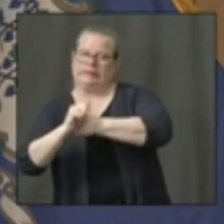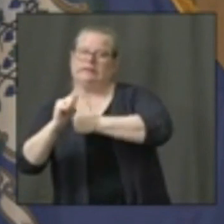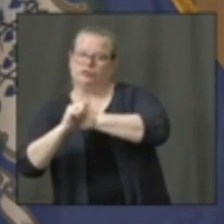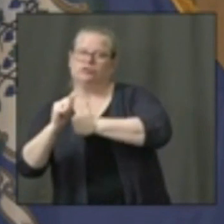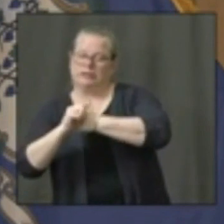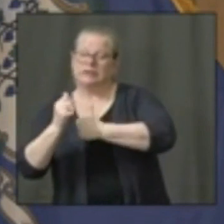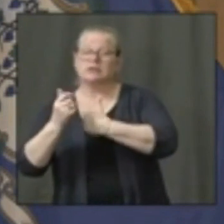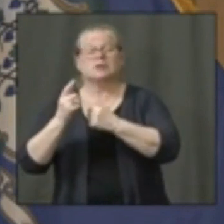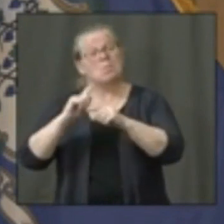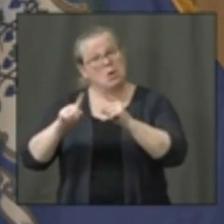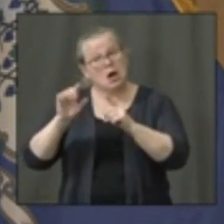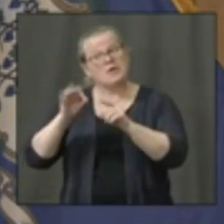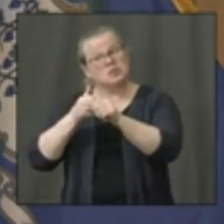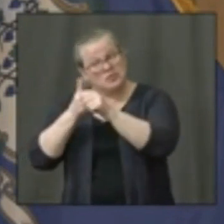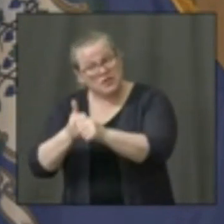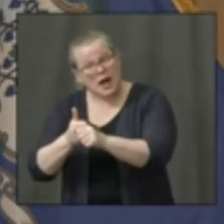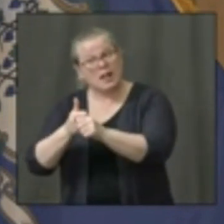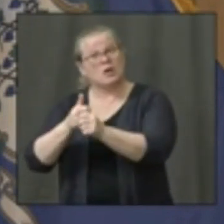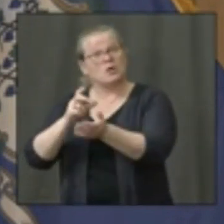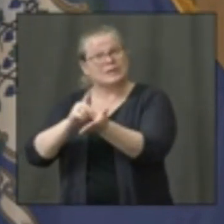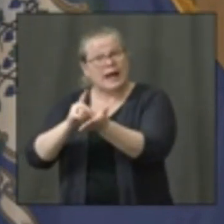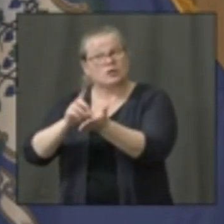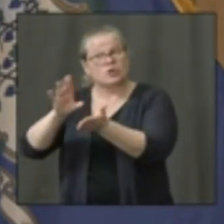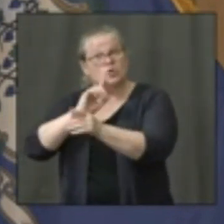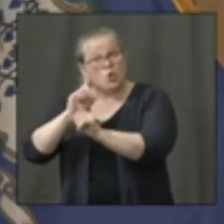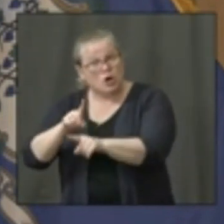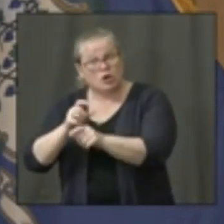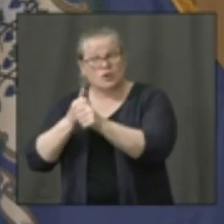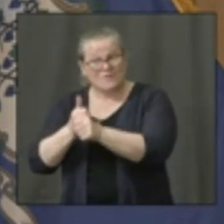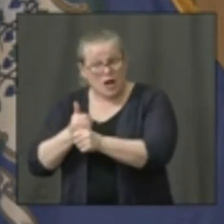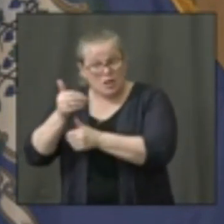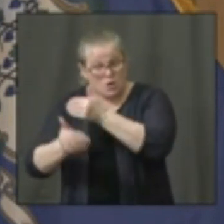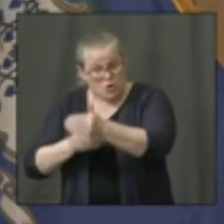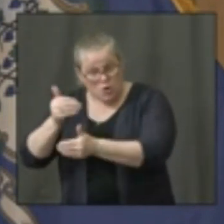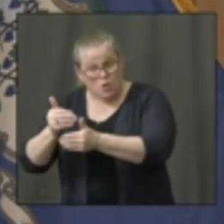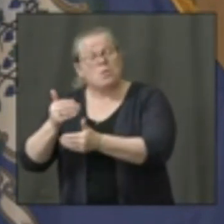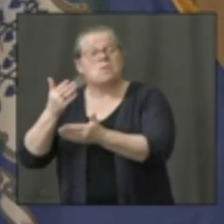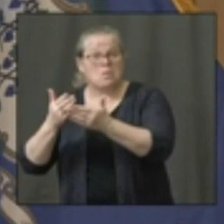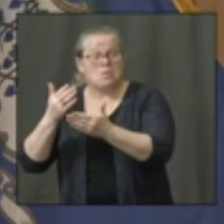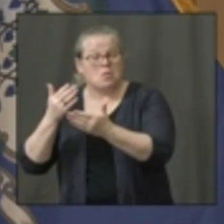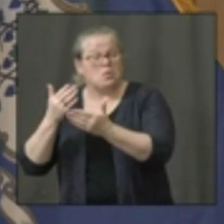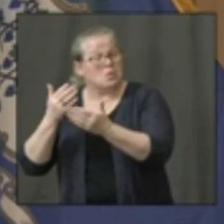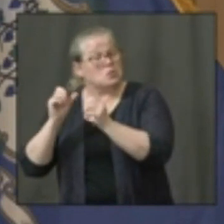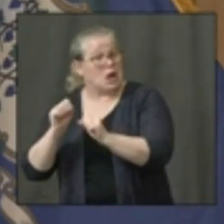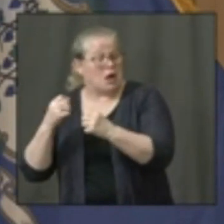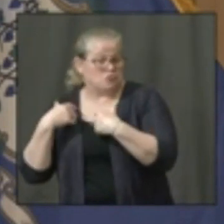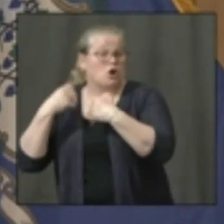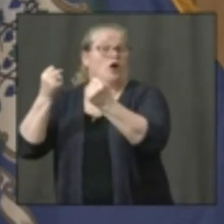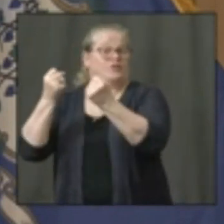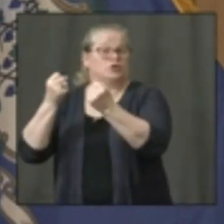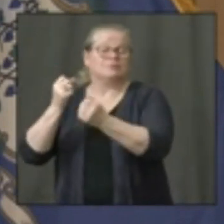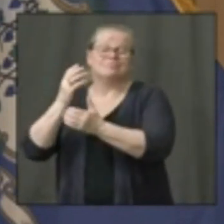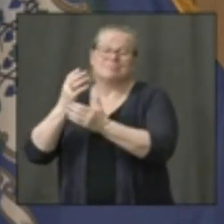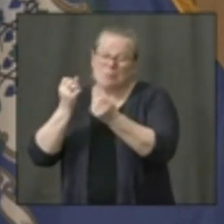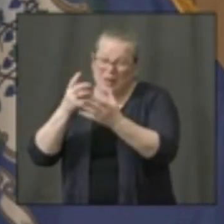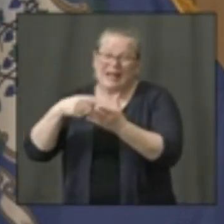protocol. Folks over 70 are more likely to be hospitalized. Ventilators, obviously, are one way we're able to keep people alive. And so far, we